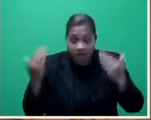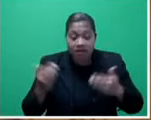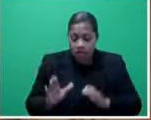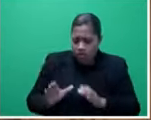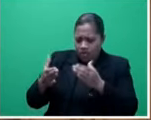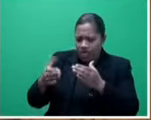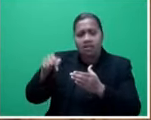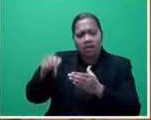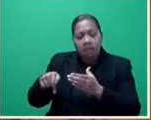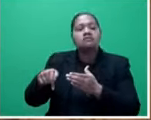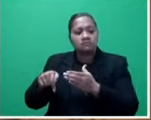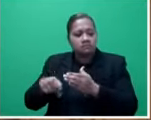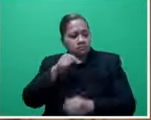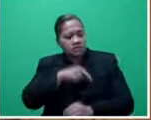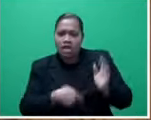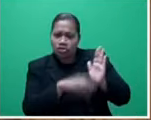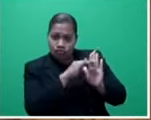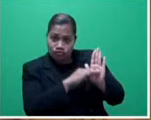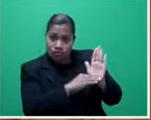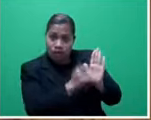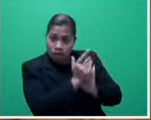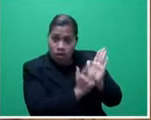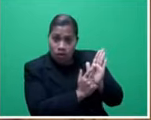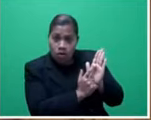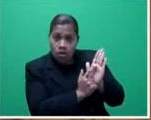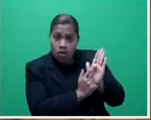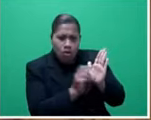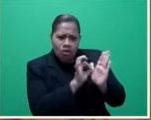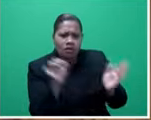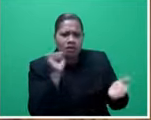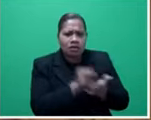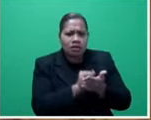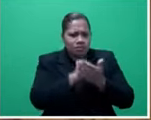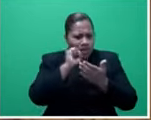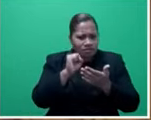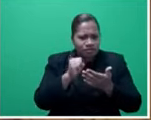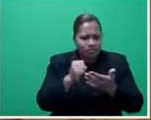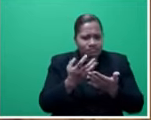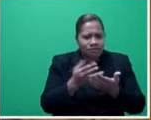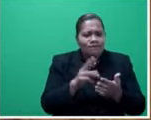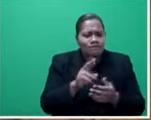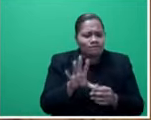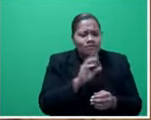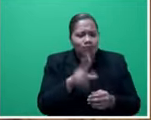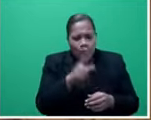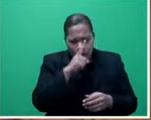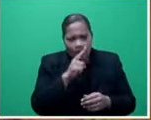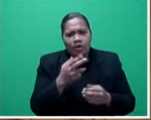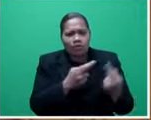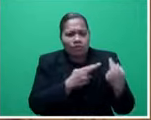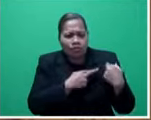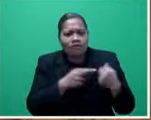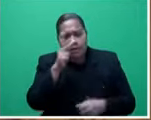noted that the requirements of the law have not been effectively enforced by the officers responsible for public health on